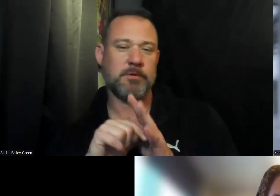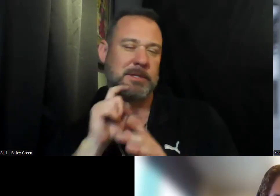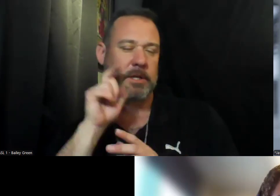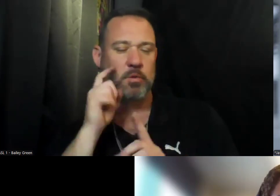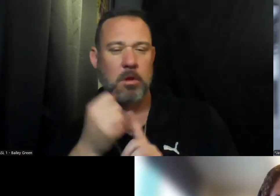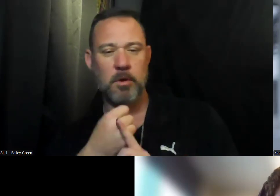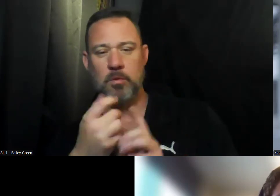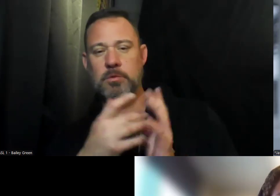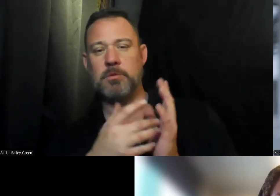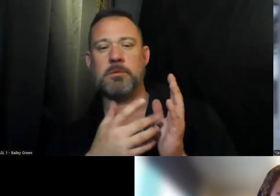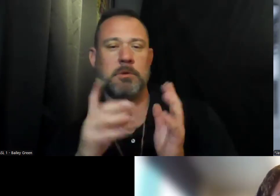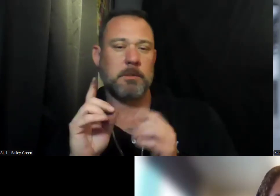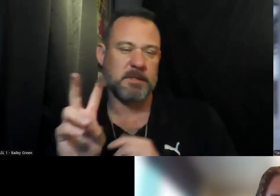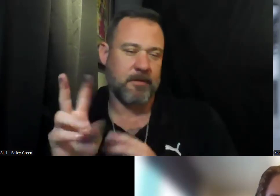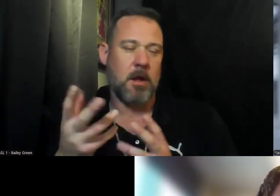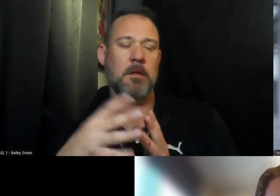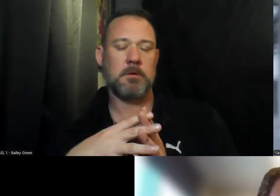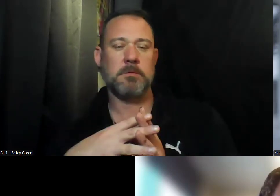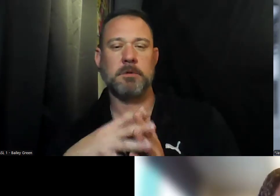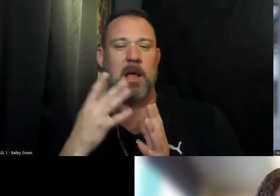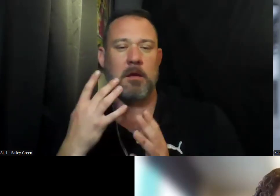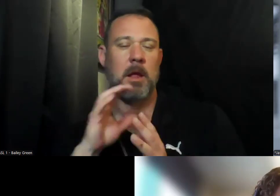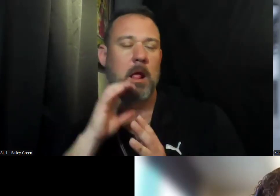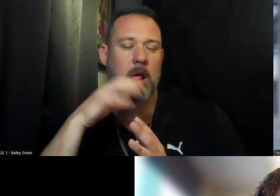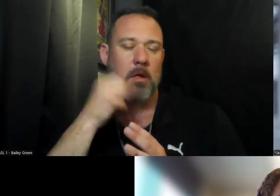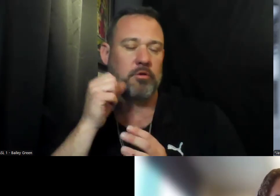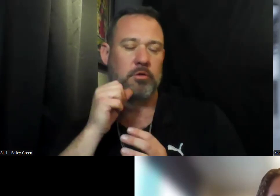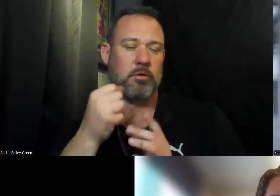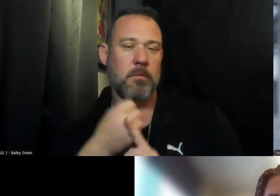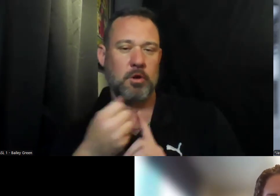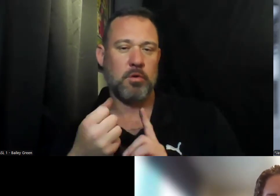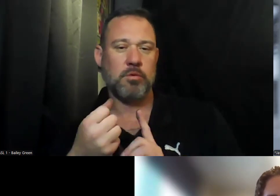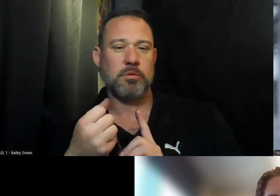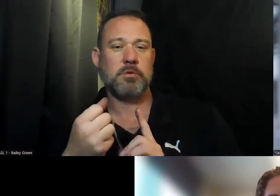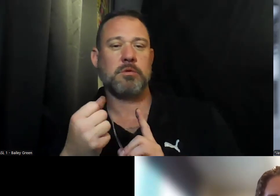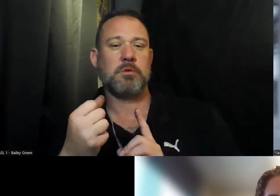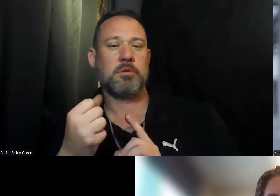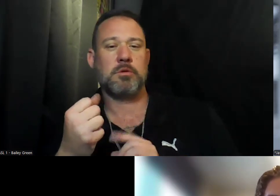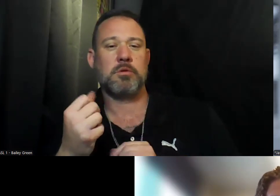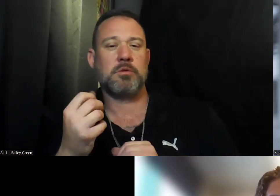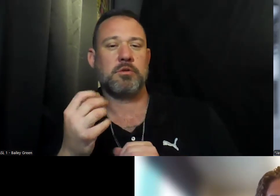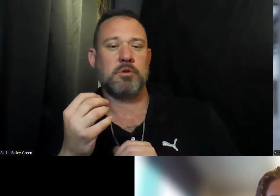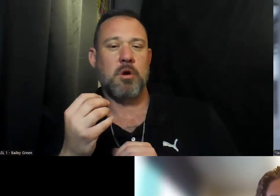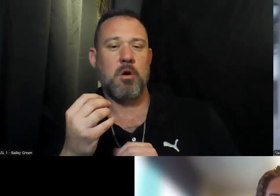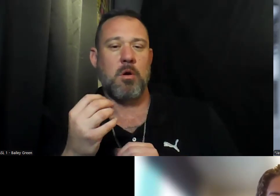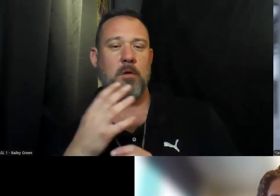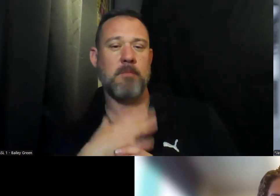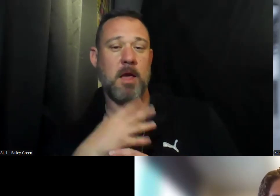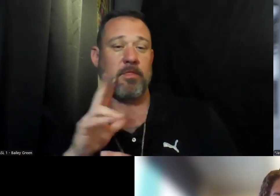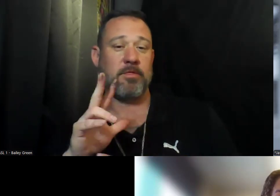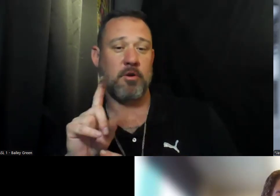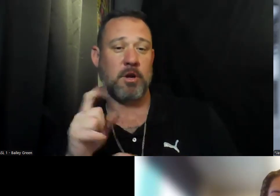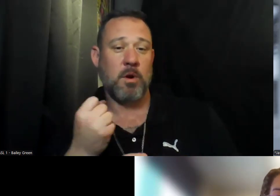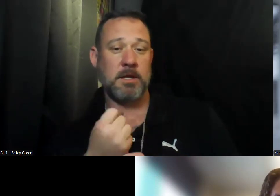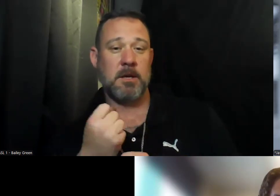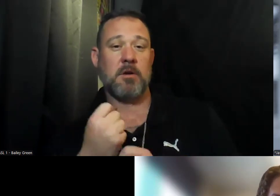abuse, domestic violence, elder abuse, all that stuff. So obviously in my 31 years, I've